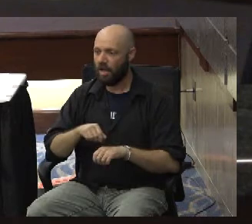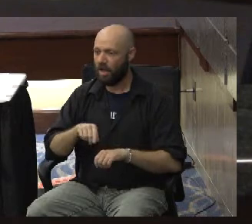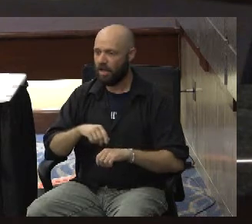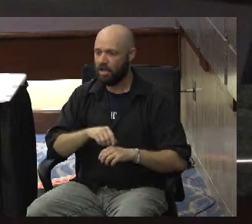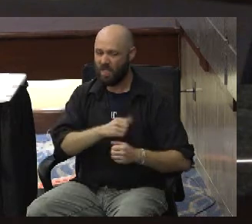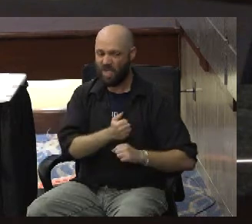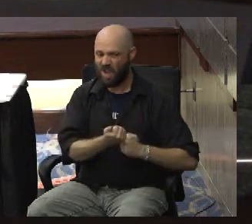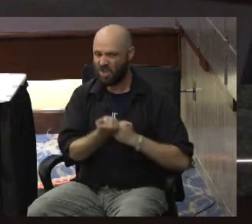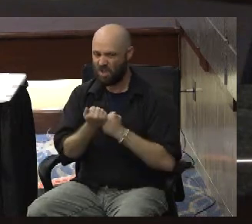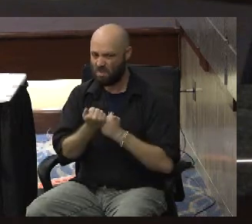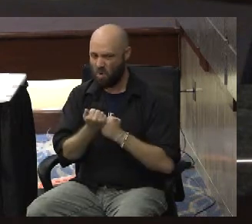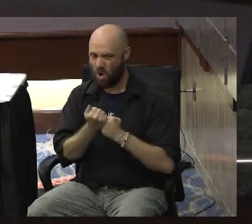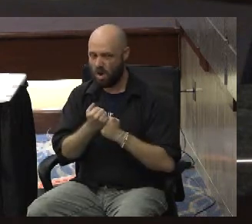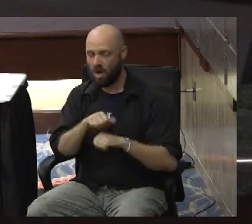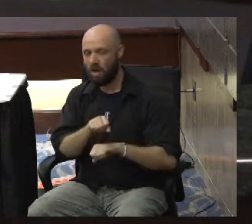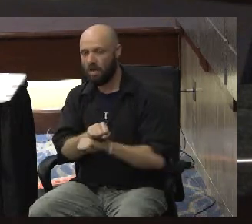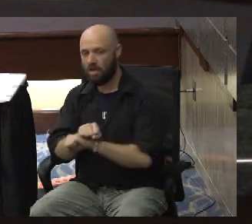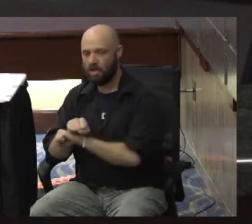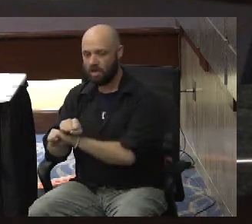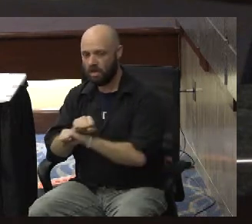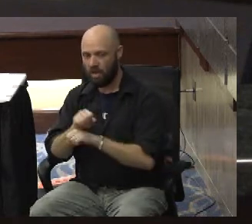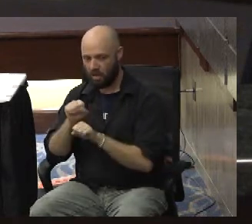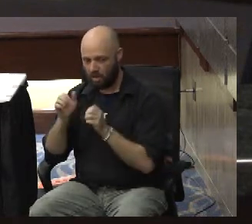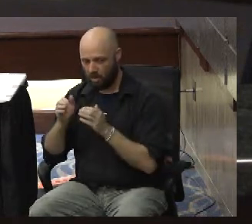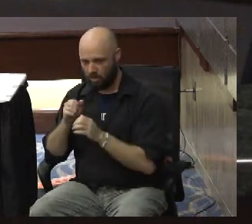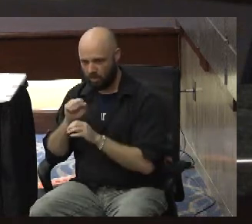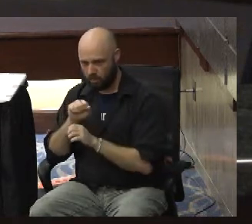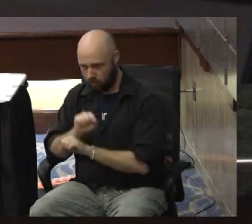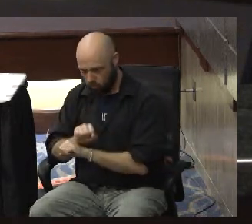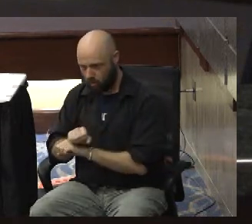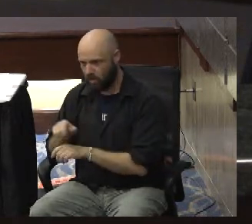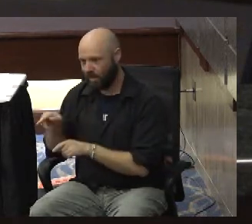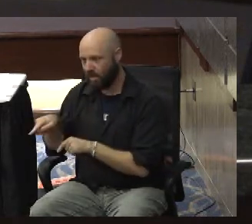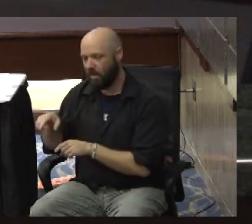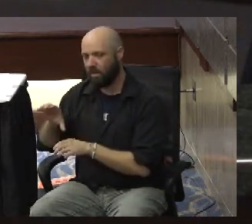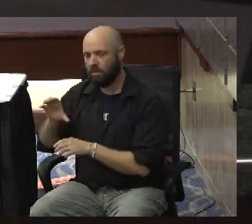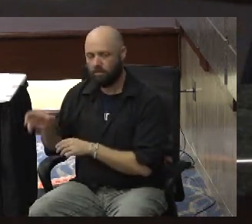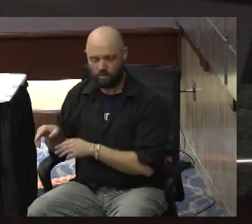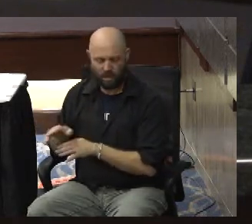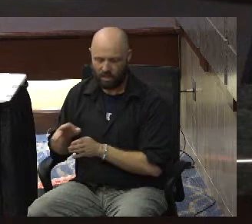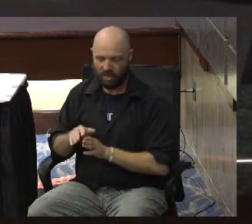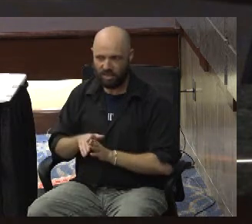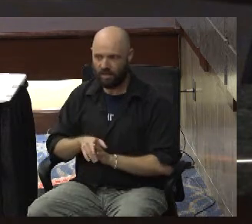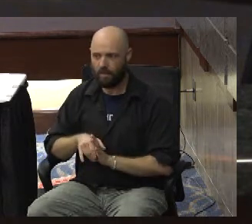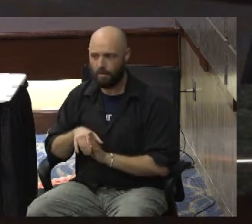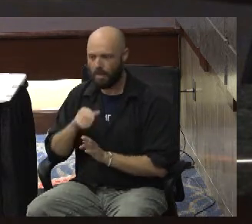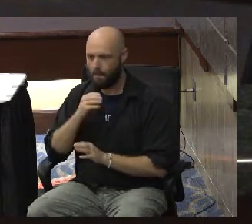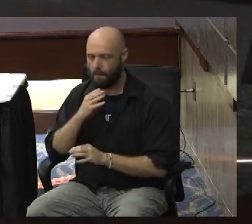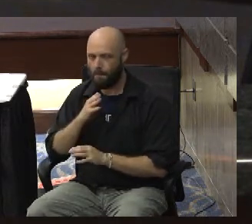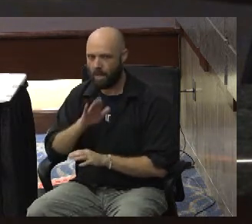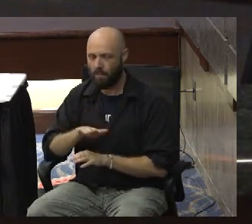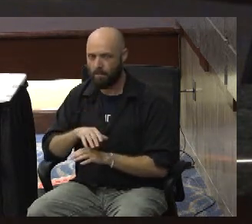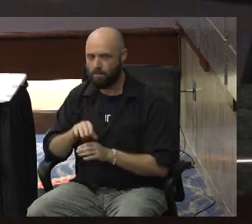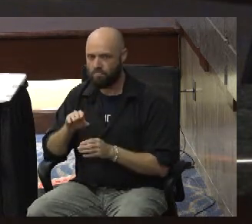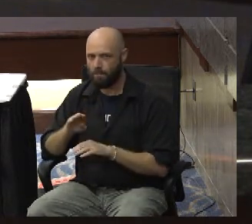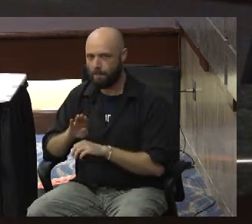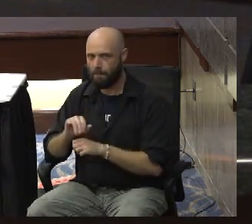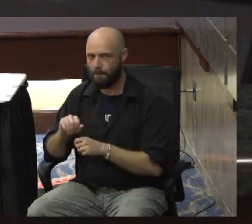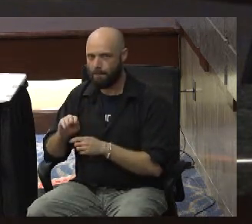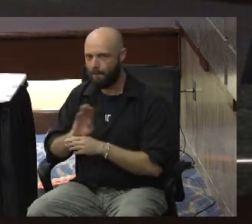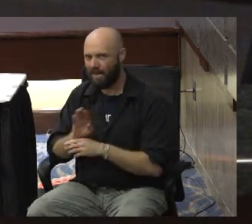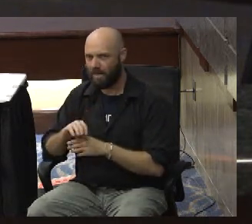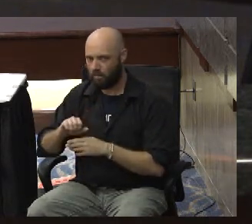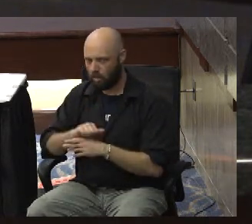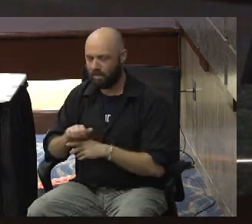seriously and want to see our incentive packages and deals move the needle forward in the direction of equity. Throughout my time on council,